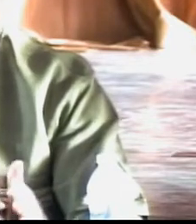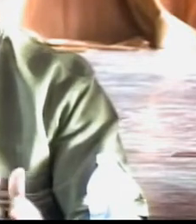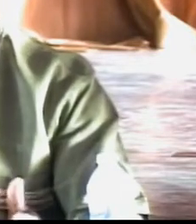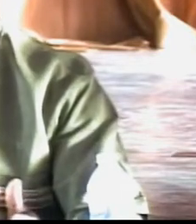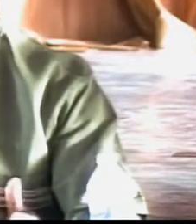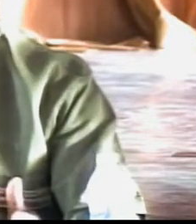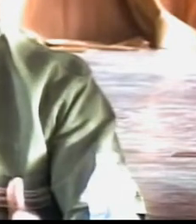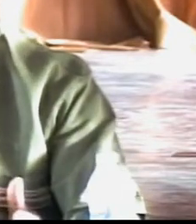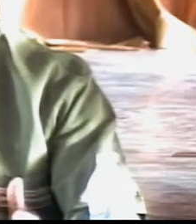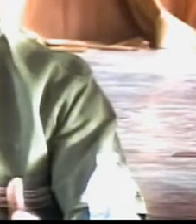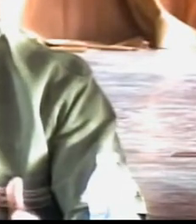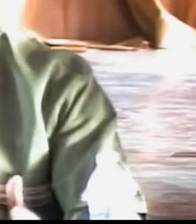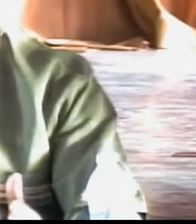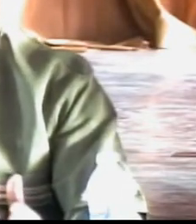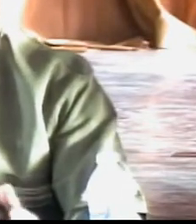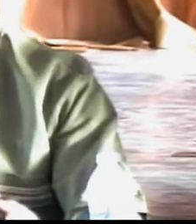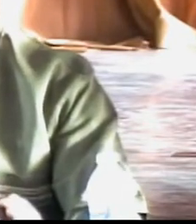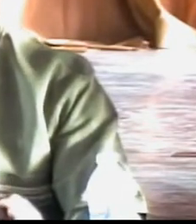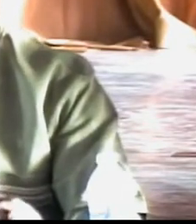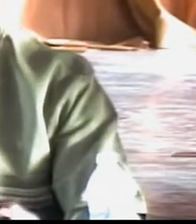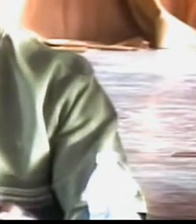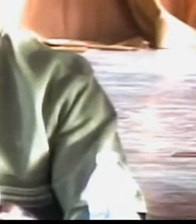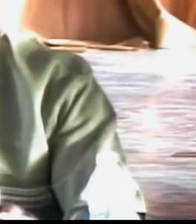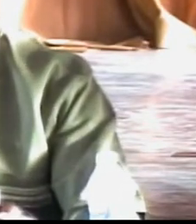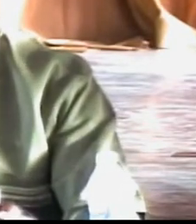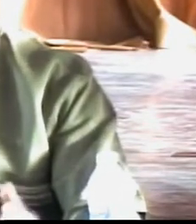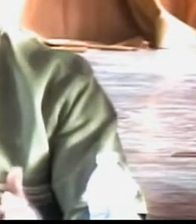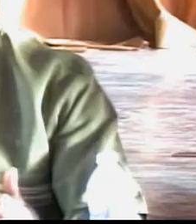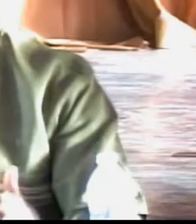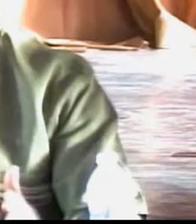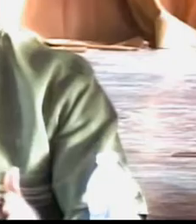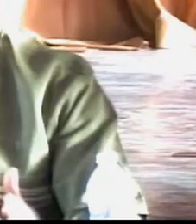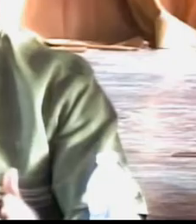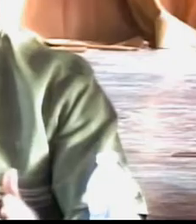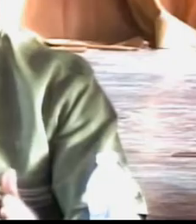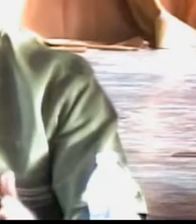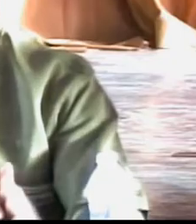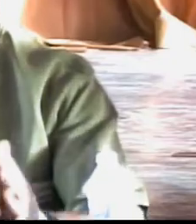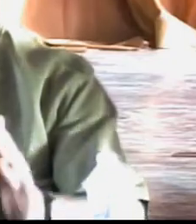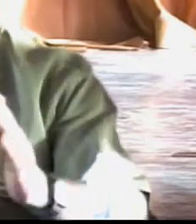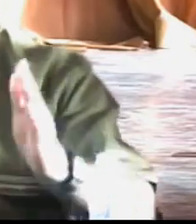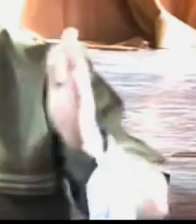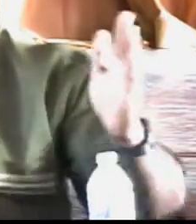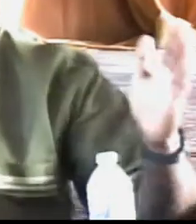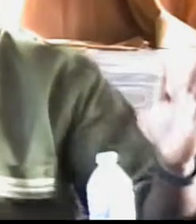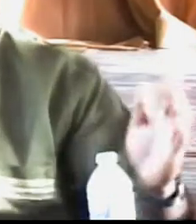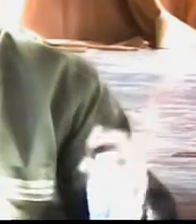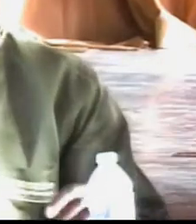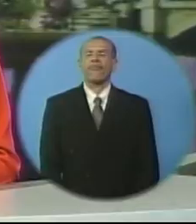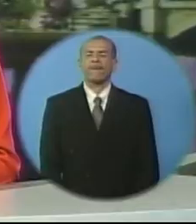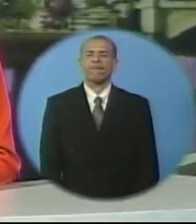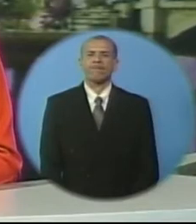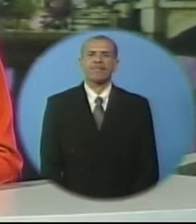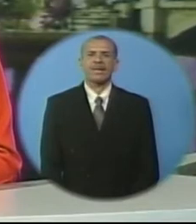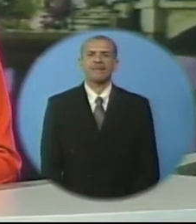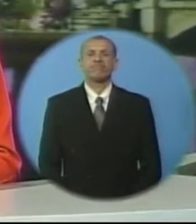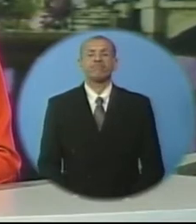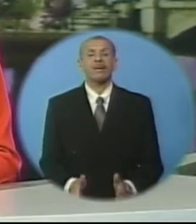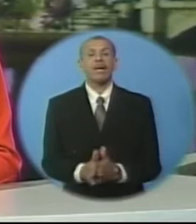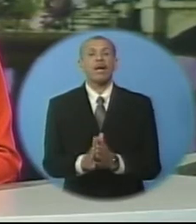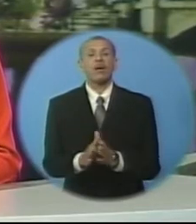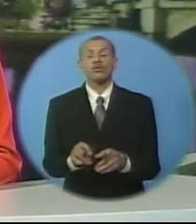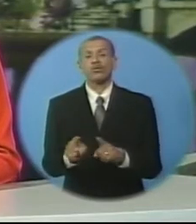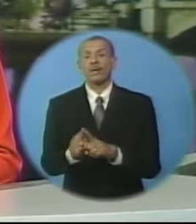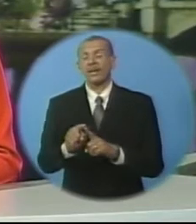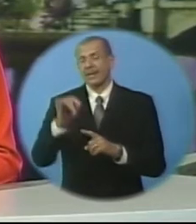of Barbados for us to sit back, fold our arms, and say there's nothing we can do. Meantime,